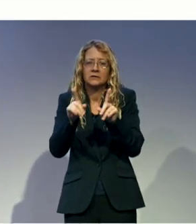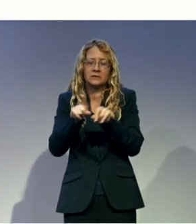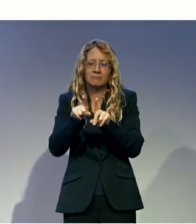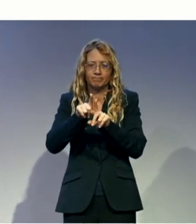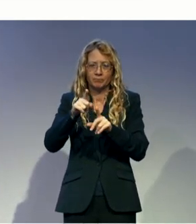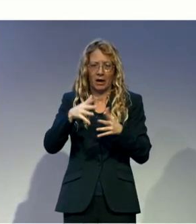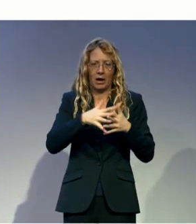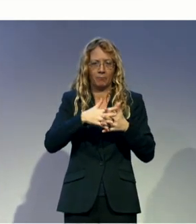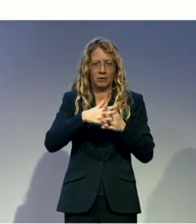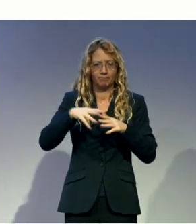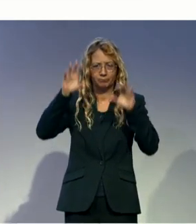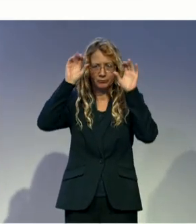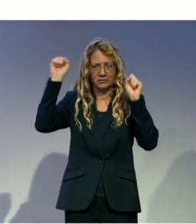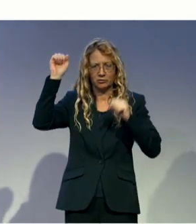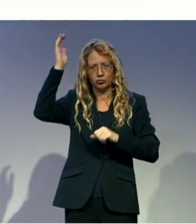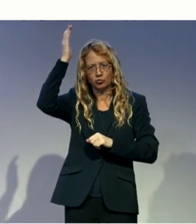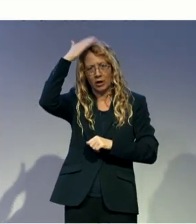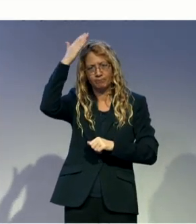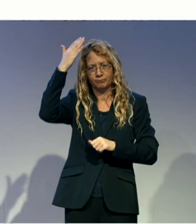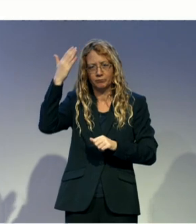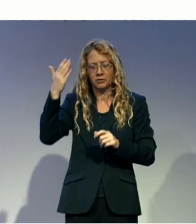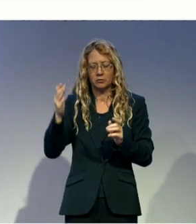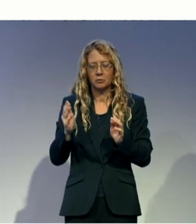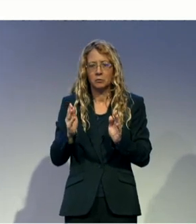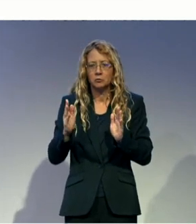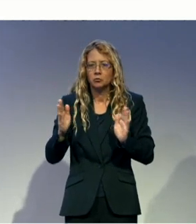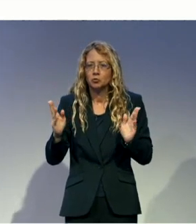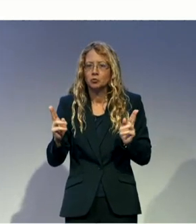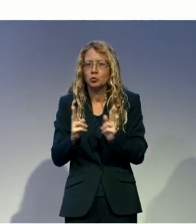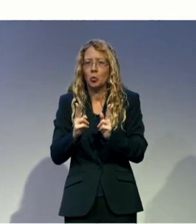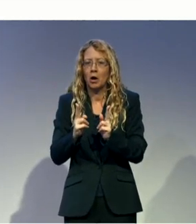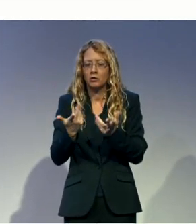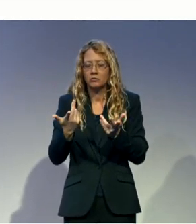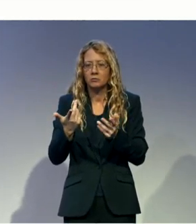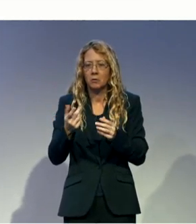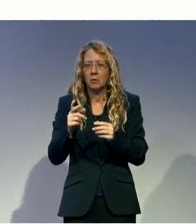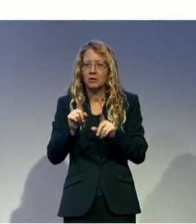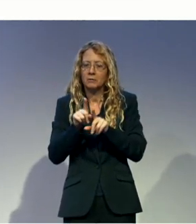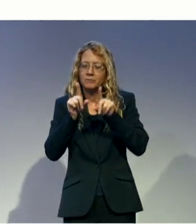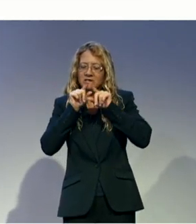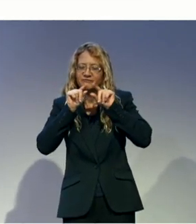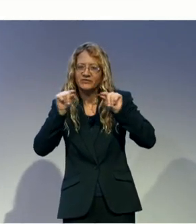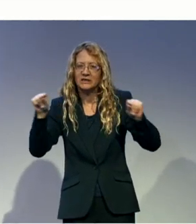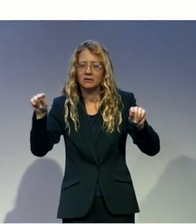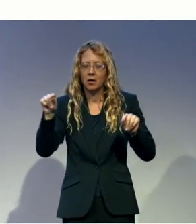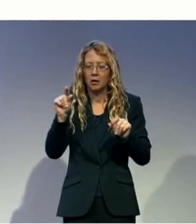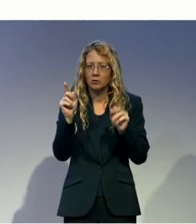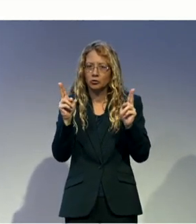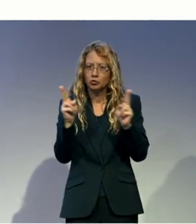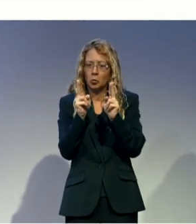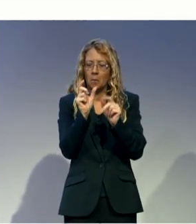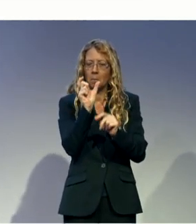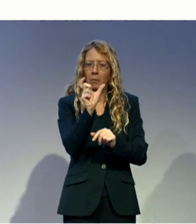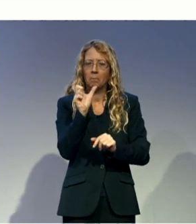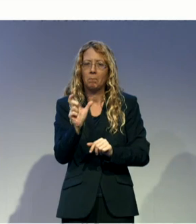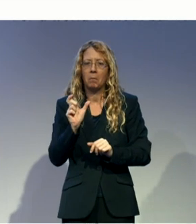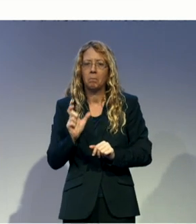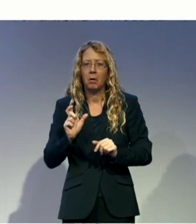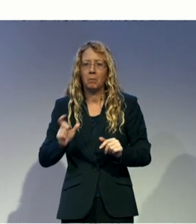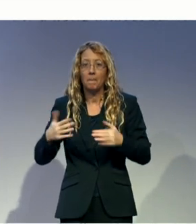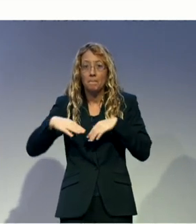But the problem about the information on Facebook, Twitter, and co. is it's not news. The information is always